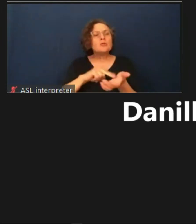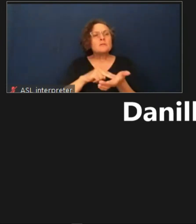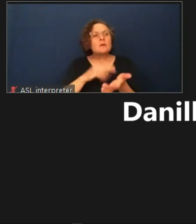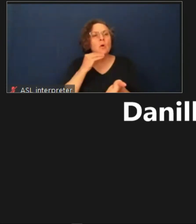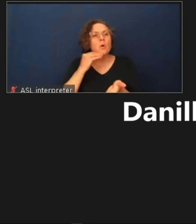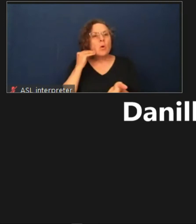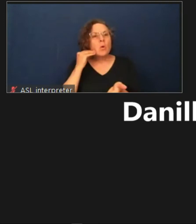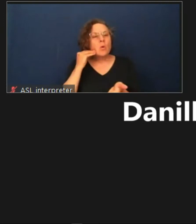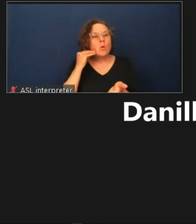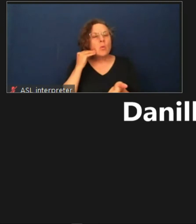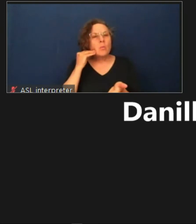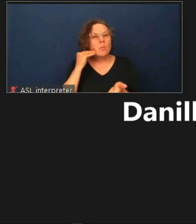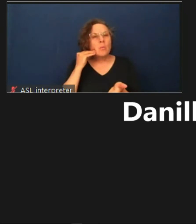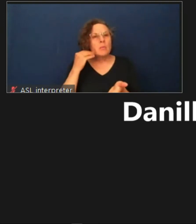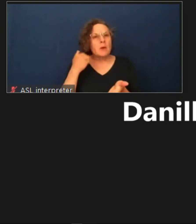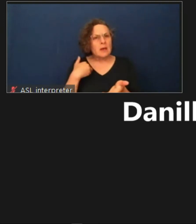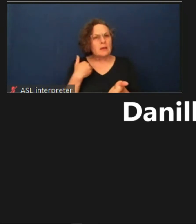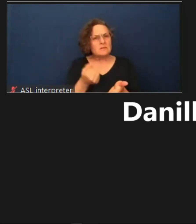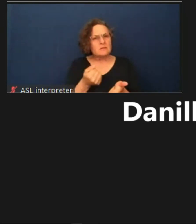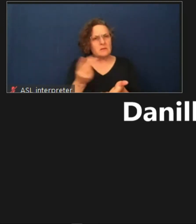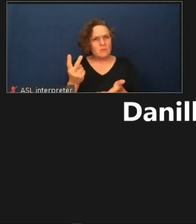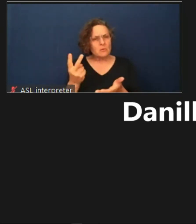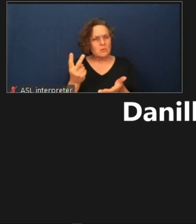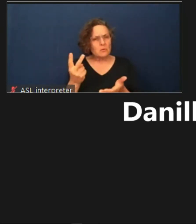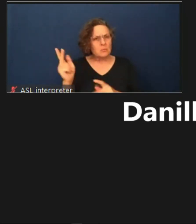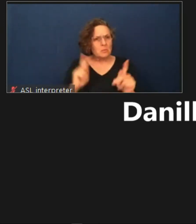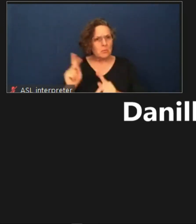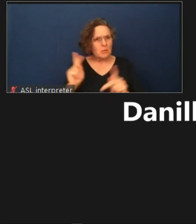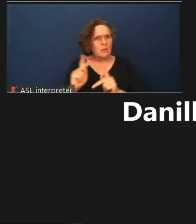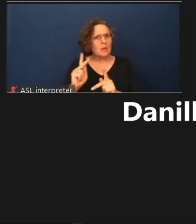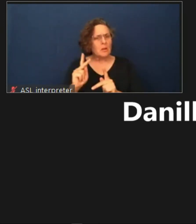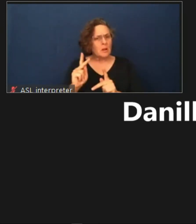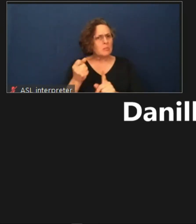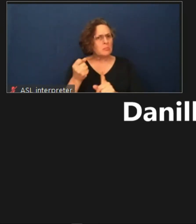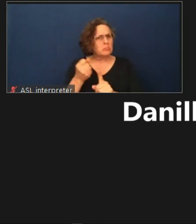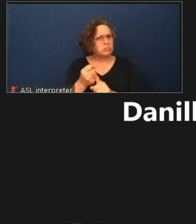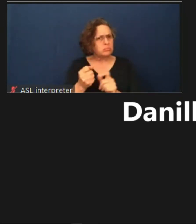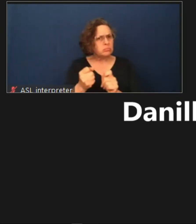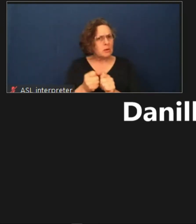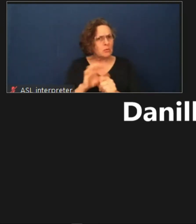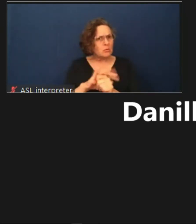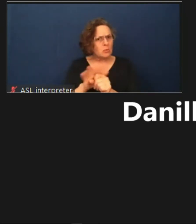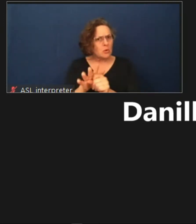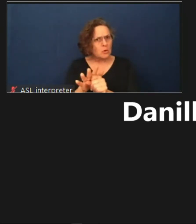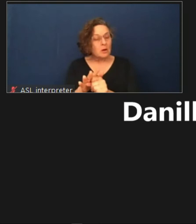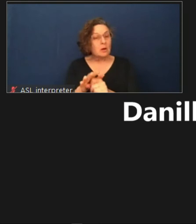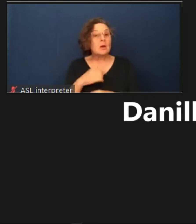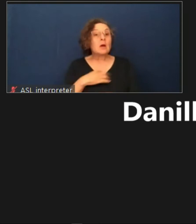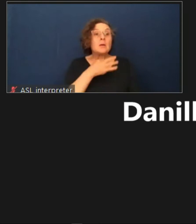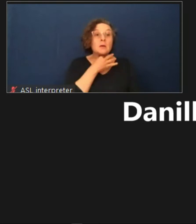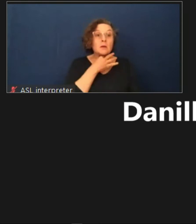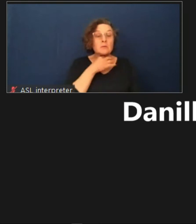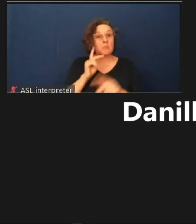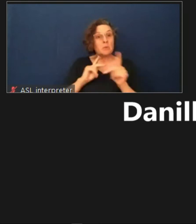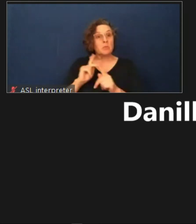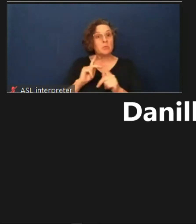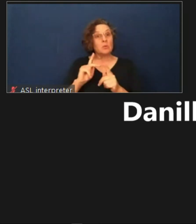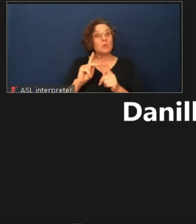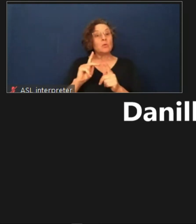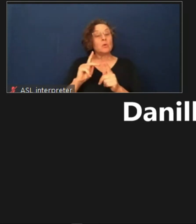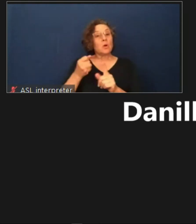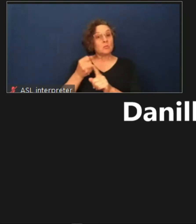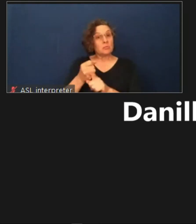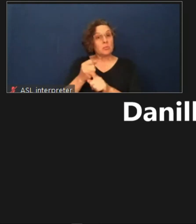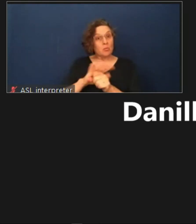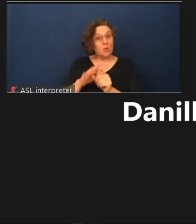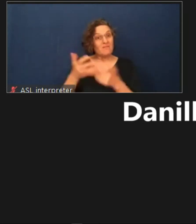I believe there was quite a few residents. And I would like to know, were they vaccinated?